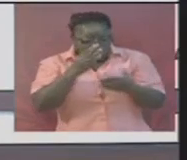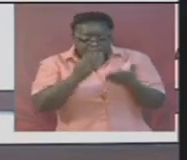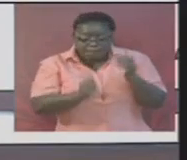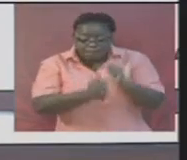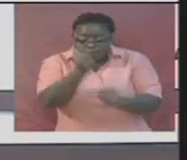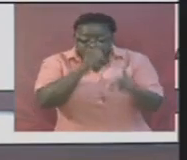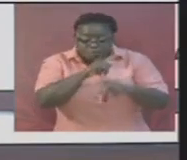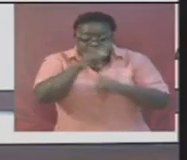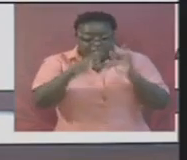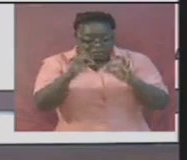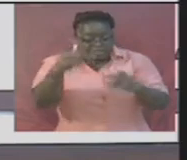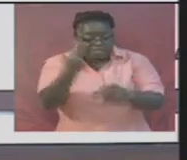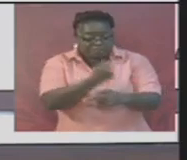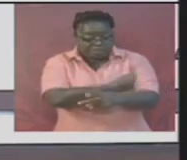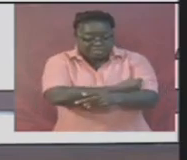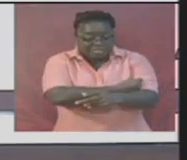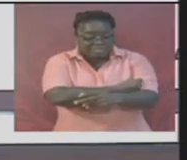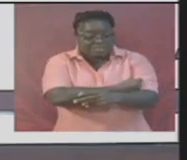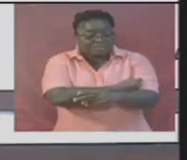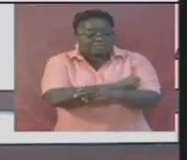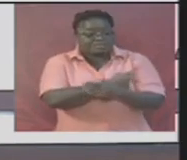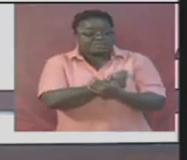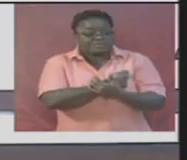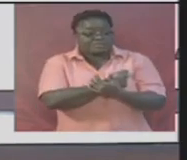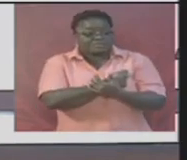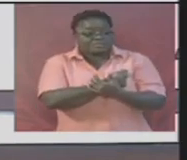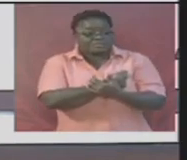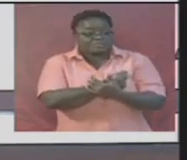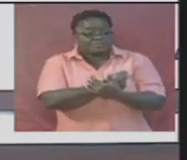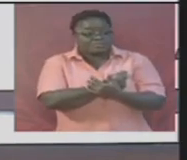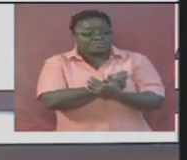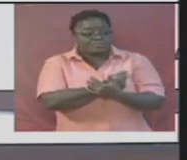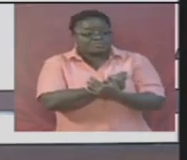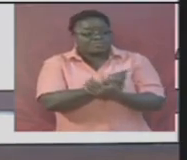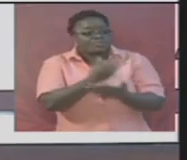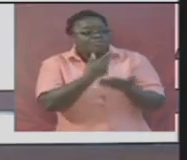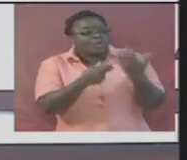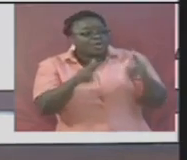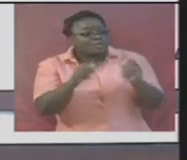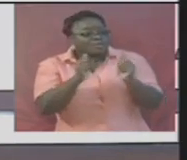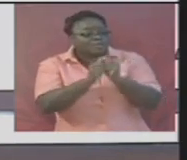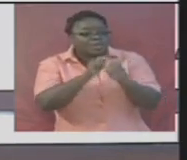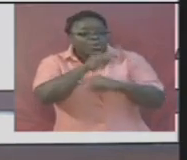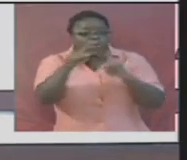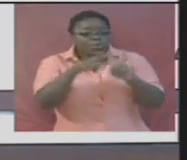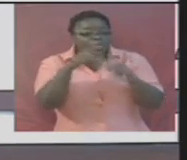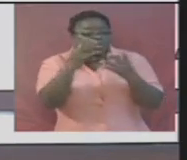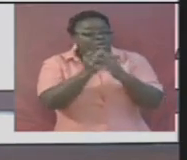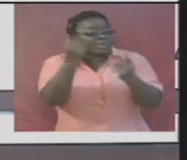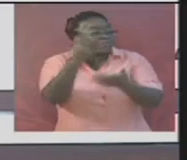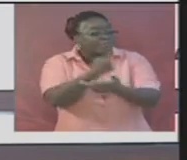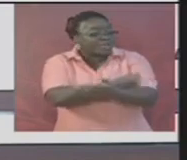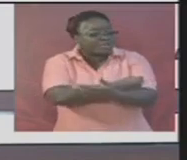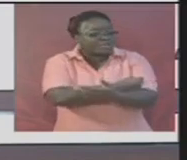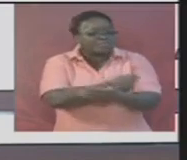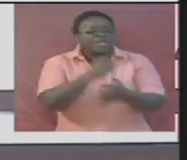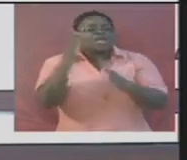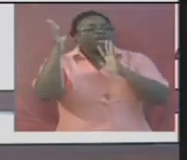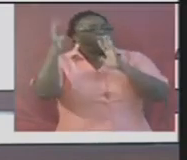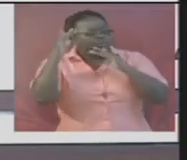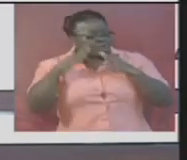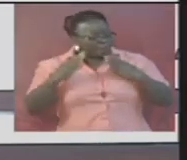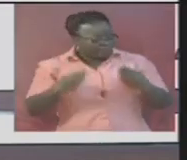get mixed up basically with side effects. I would say that, when you are vaccinated, we expect a